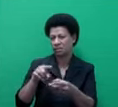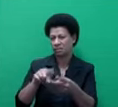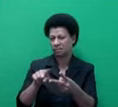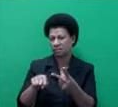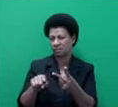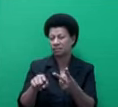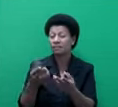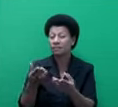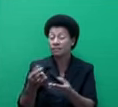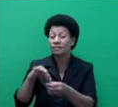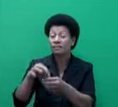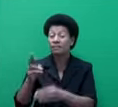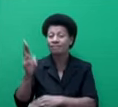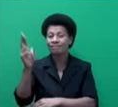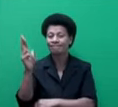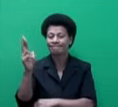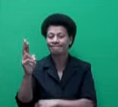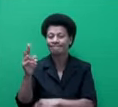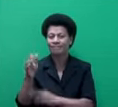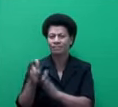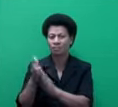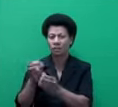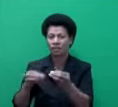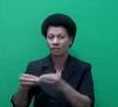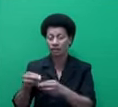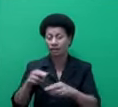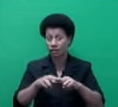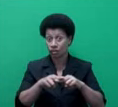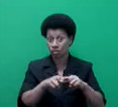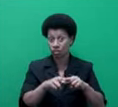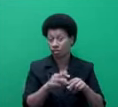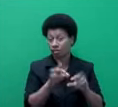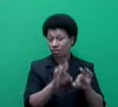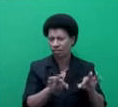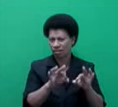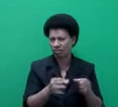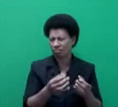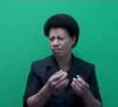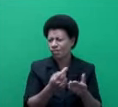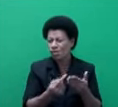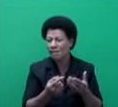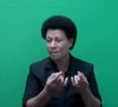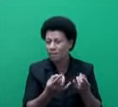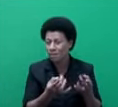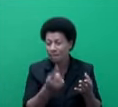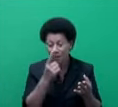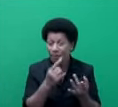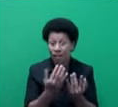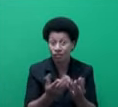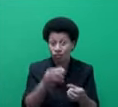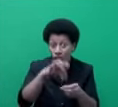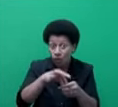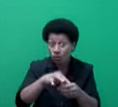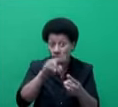representatives into the highest office of the land. So in 2014, Fiji not only had to prepare its citizens to vote, it also had